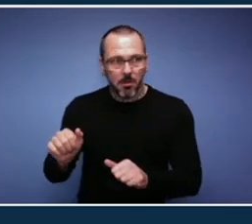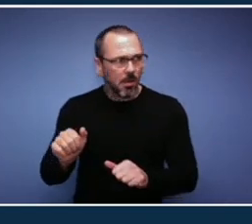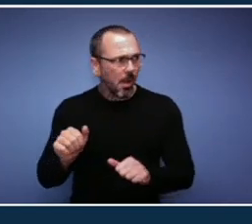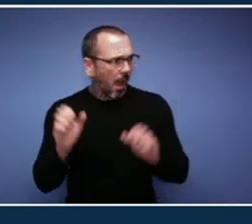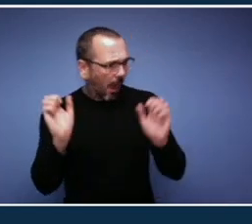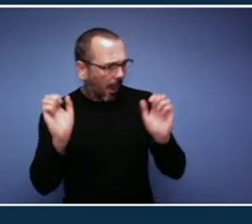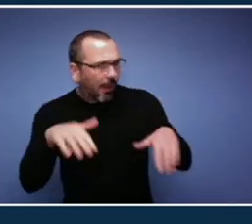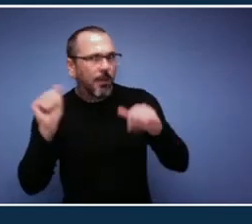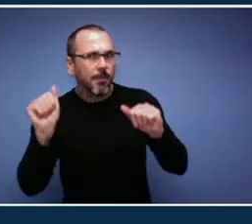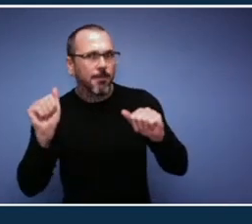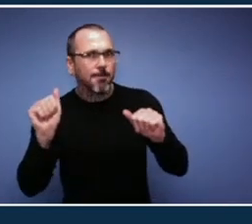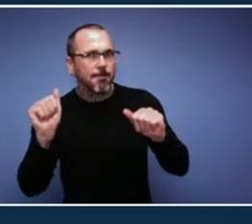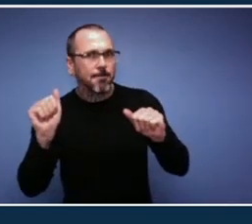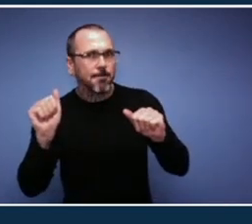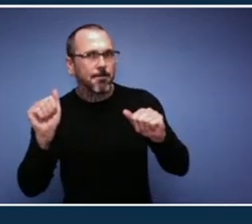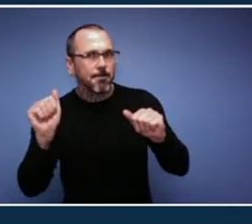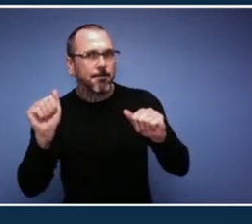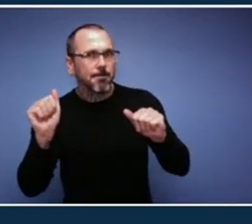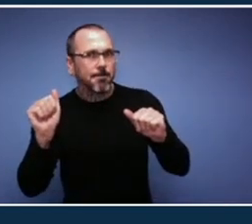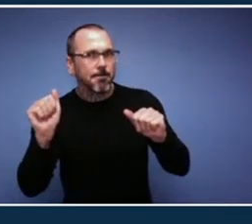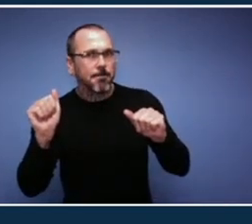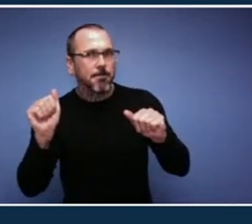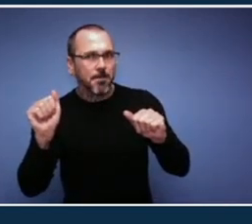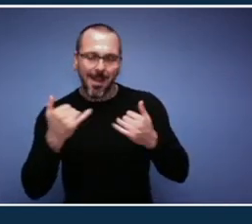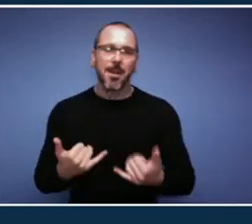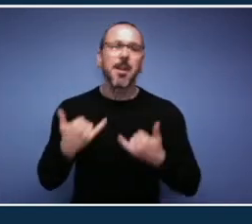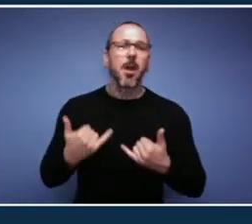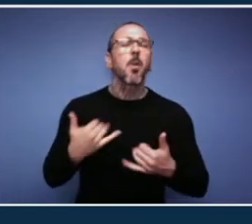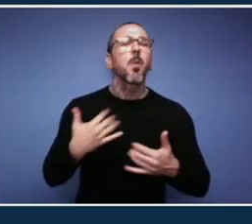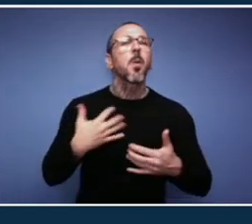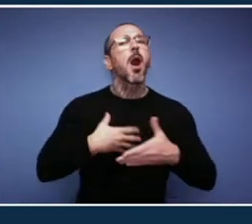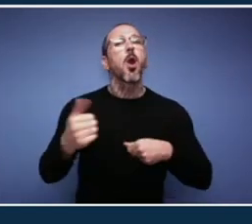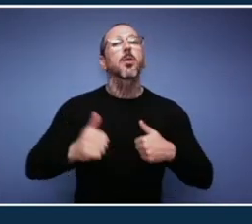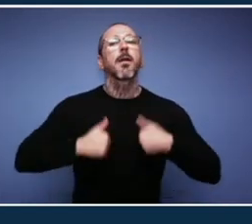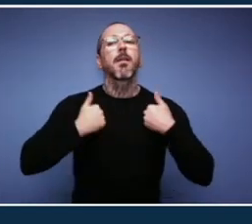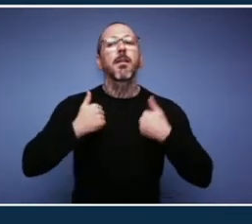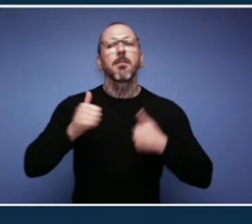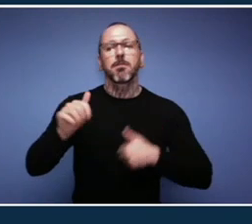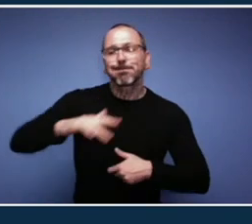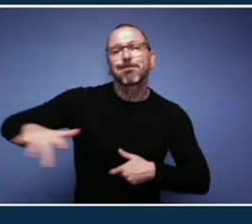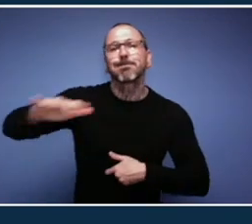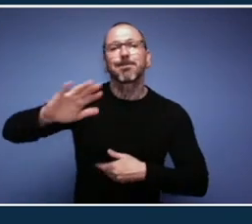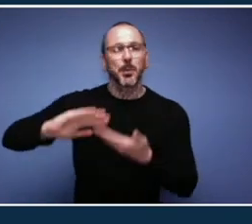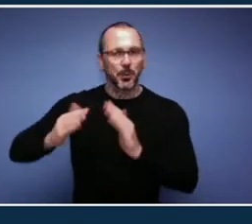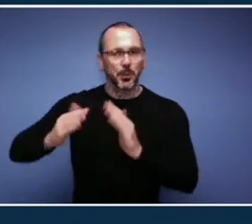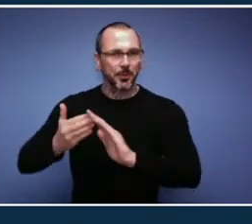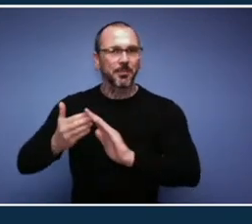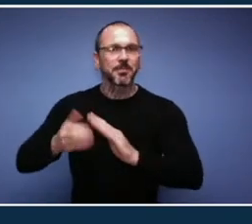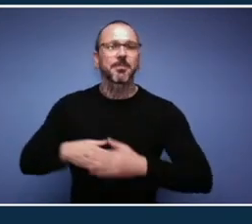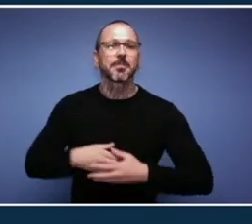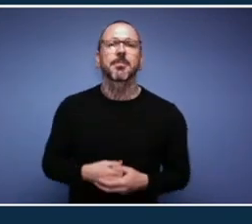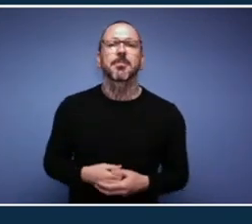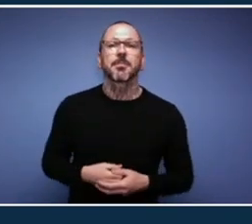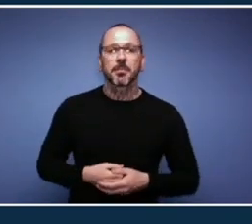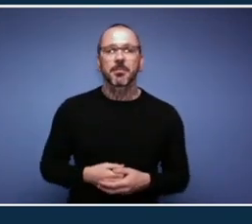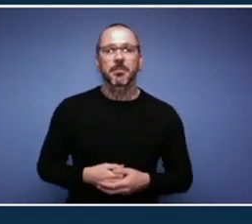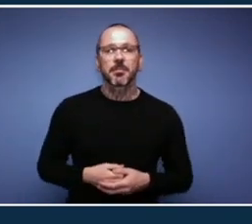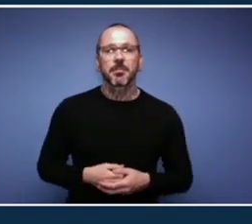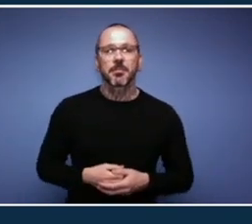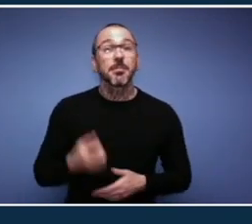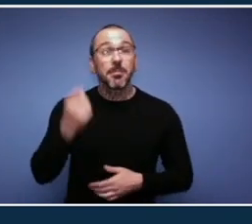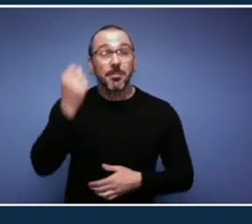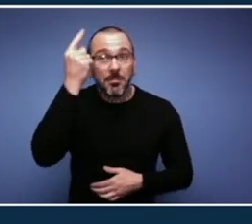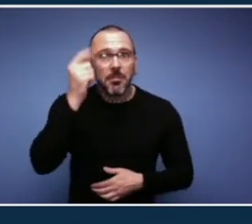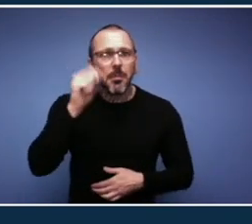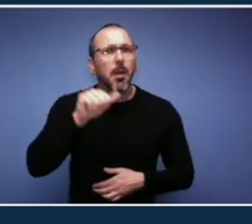got out, and I'm now living in the community, but it is still my responsibility to make sure everybody else gets